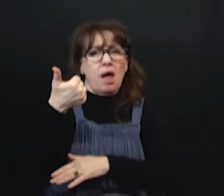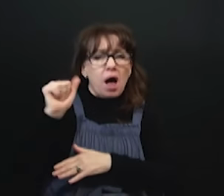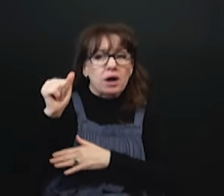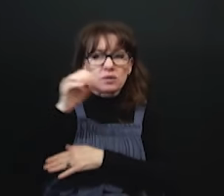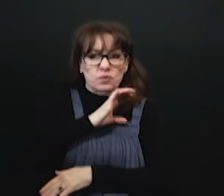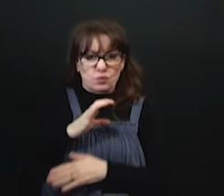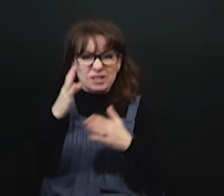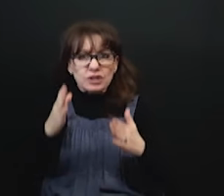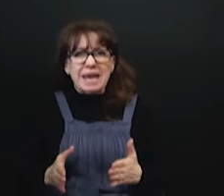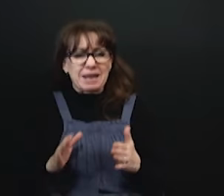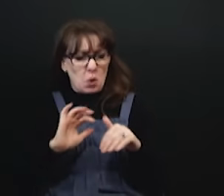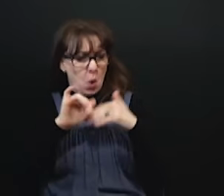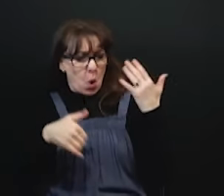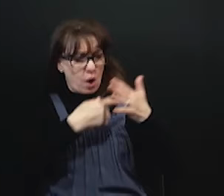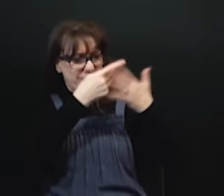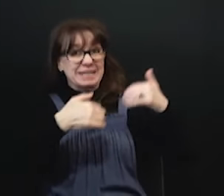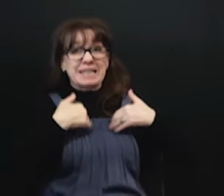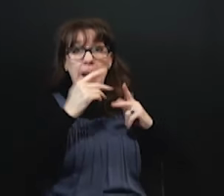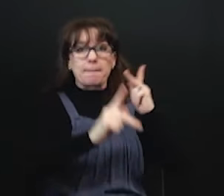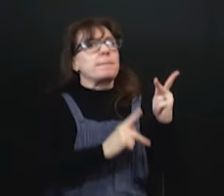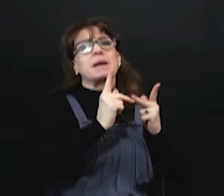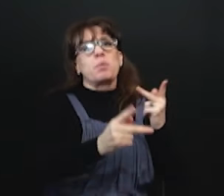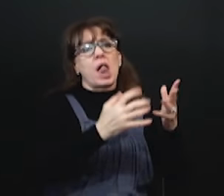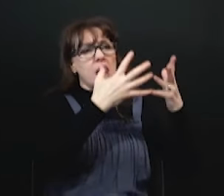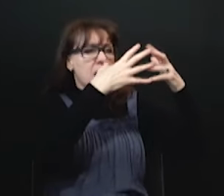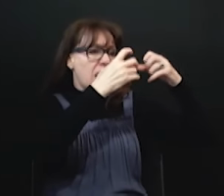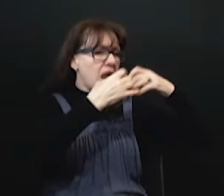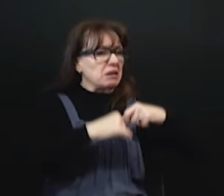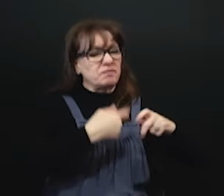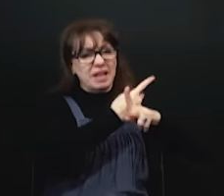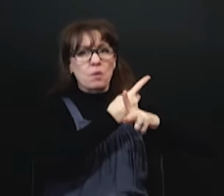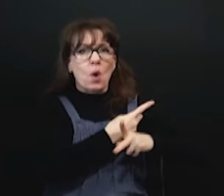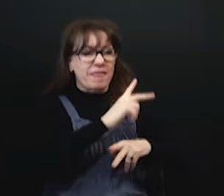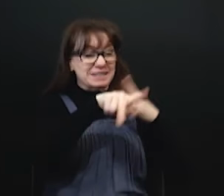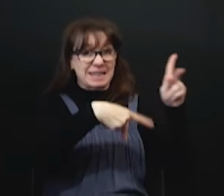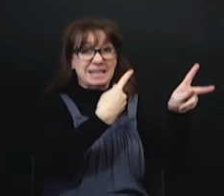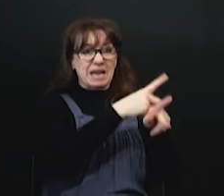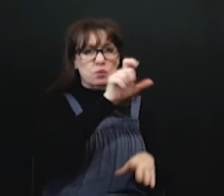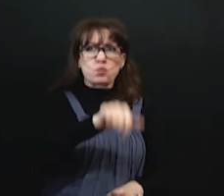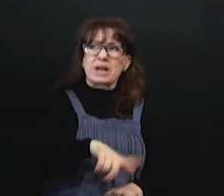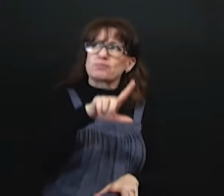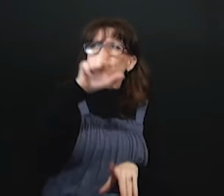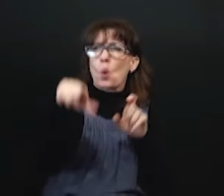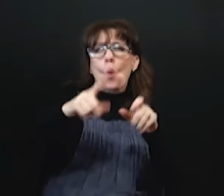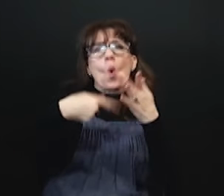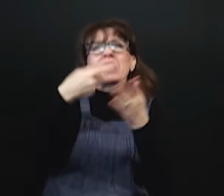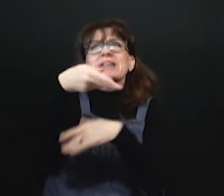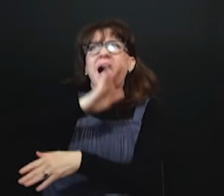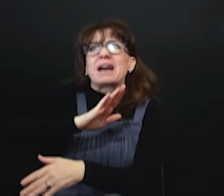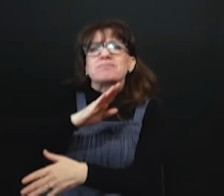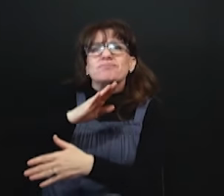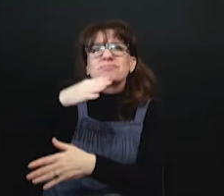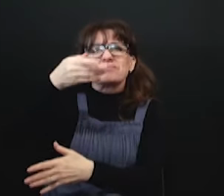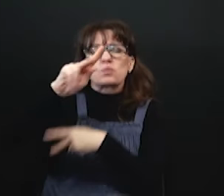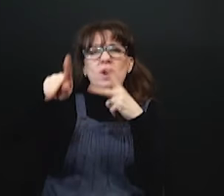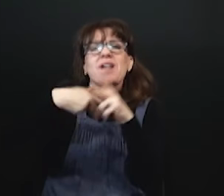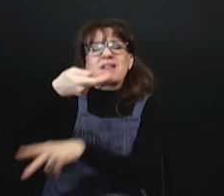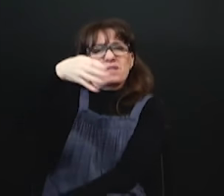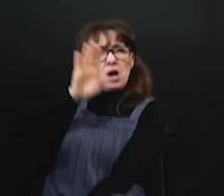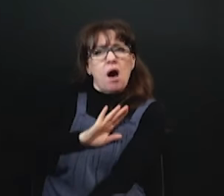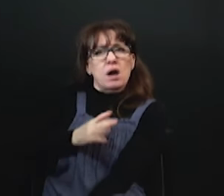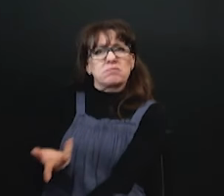you listen to all the young people deconstructing, these are the kinds of questions they're asking. What kind of a God?